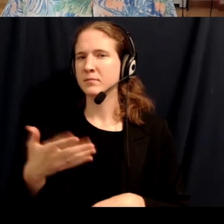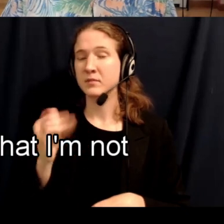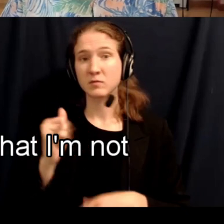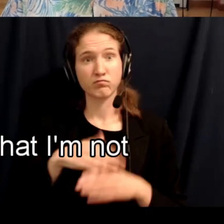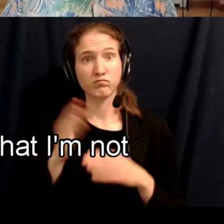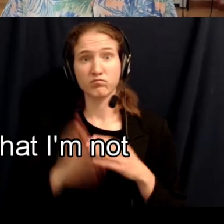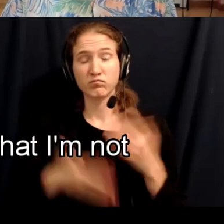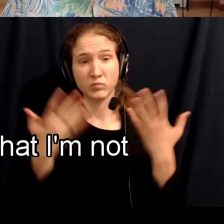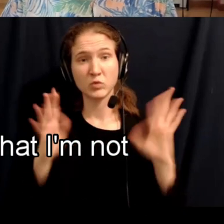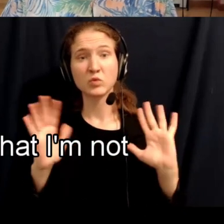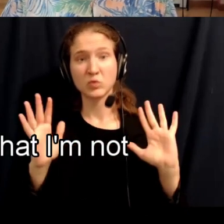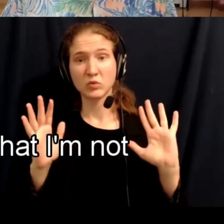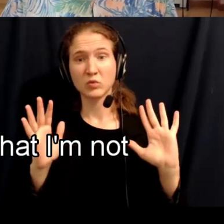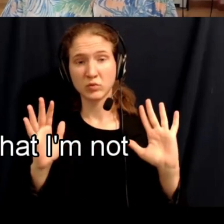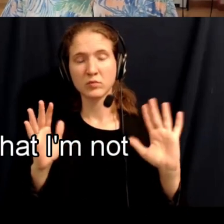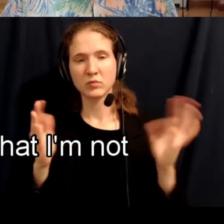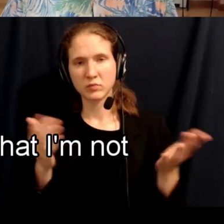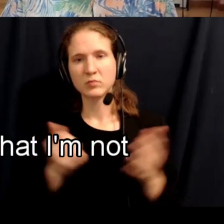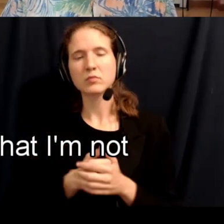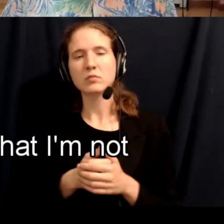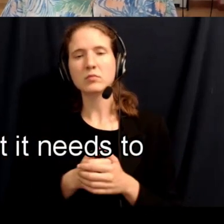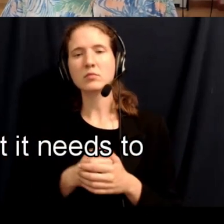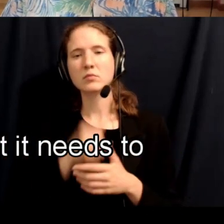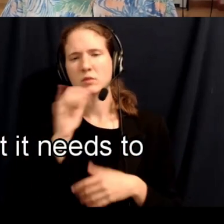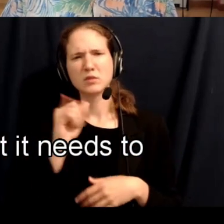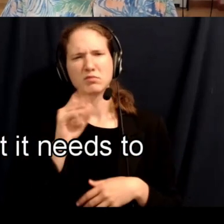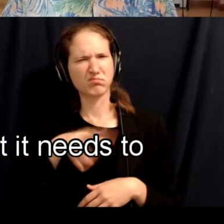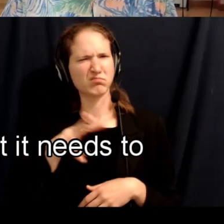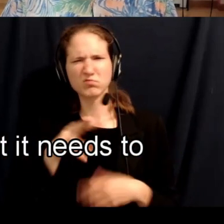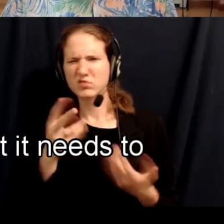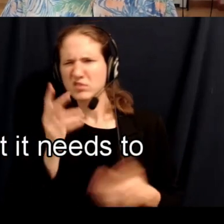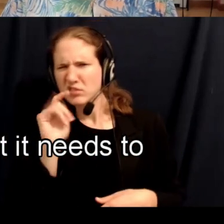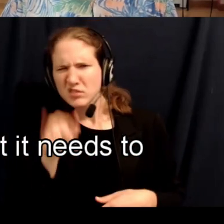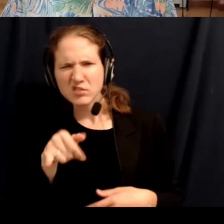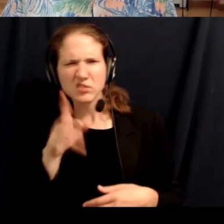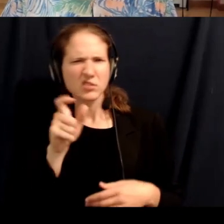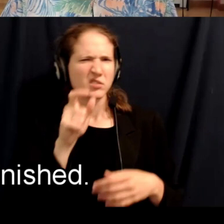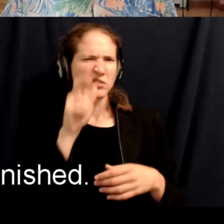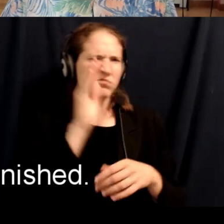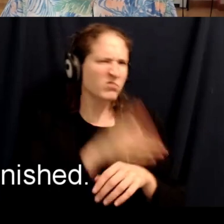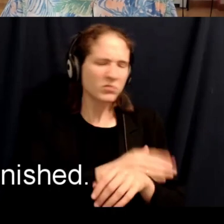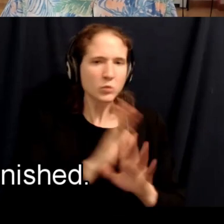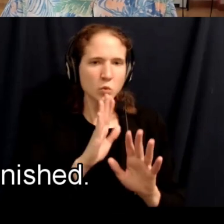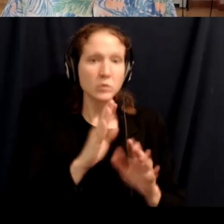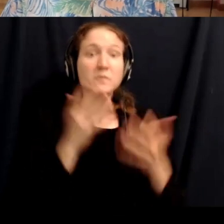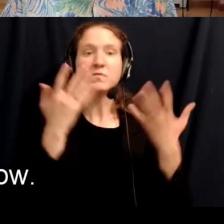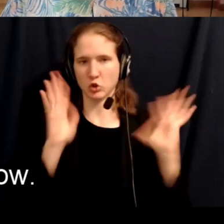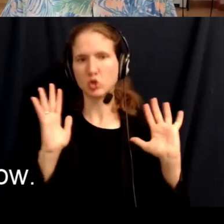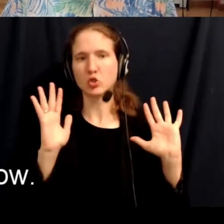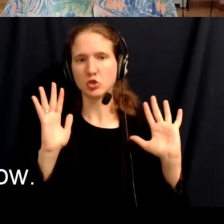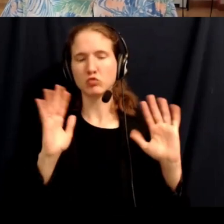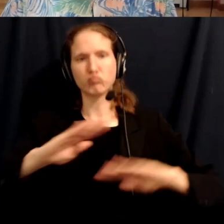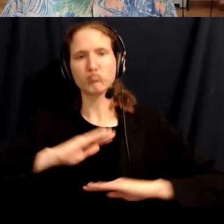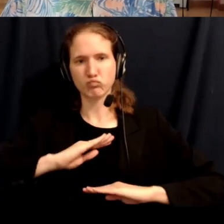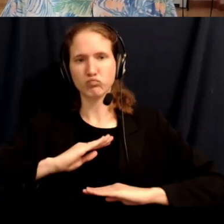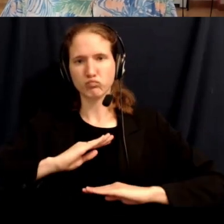product. This is a finished piece. That I'm not standing there questioning whether or not it needs to be revised. It's like, yeah, this is finished. I can show